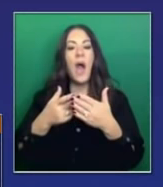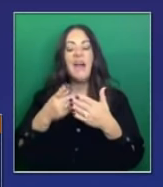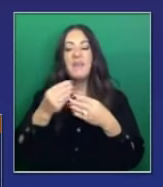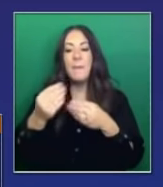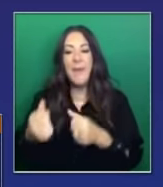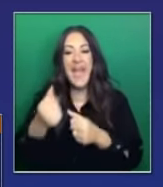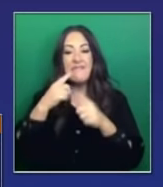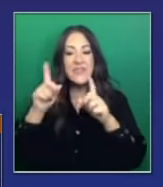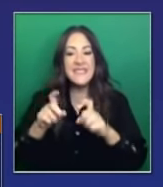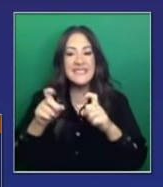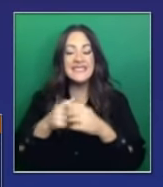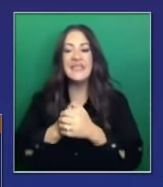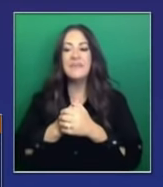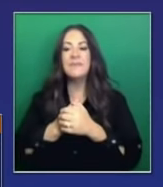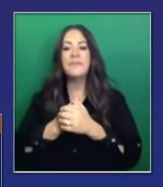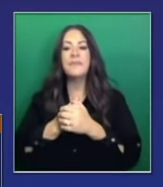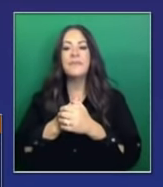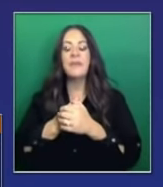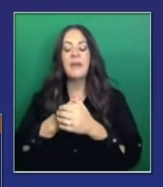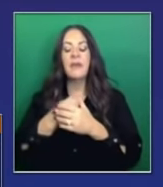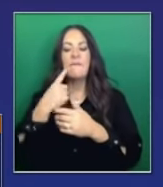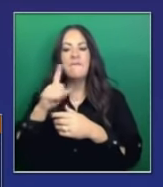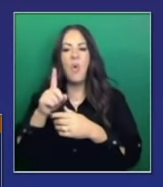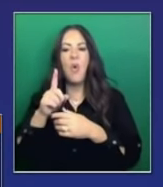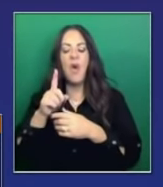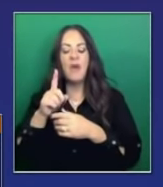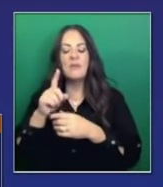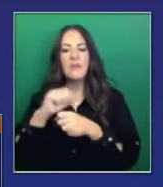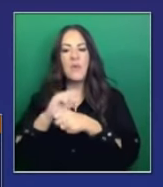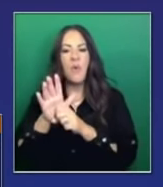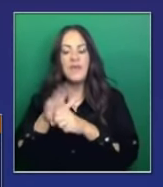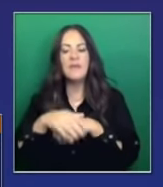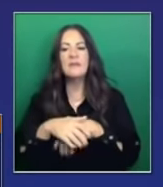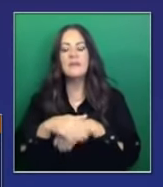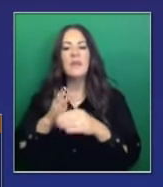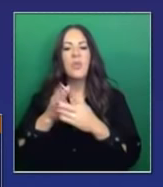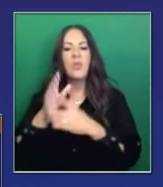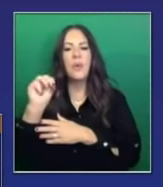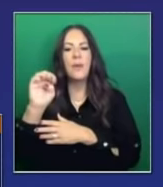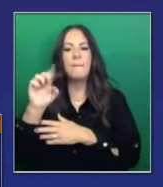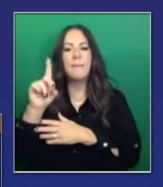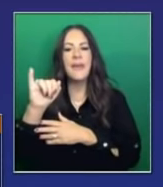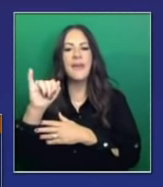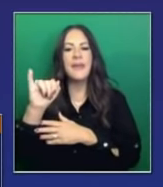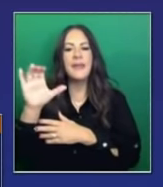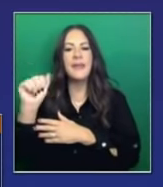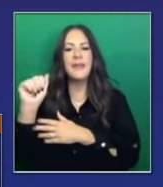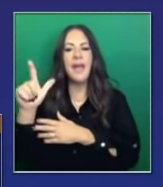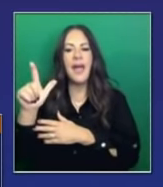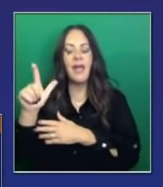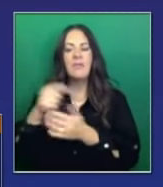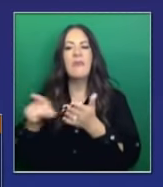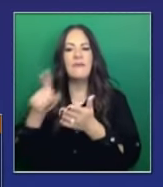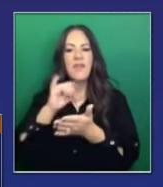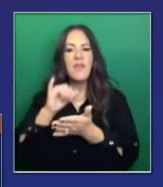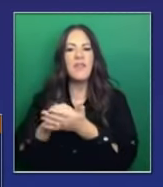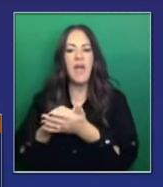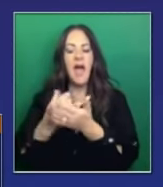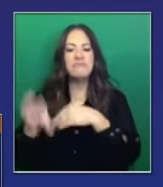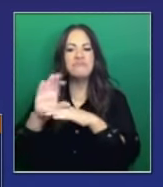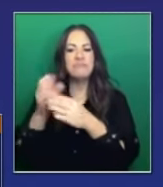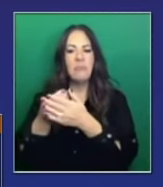Medicaid system, Medi-Cal here in the state of California, and that's why you see that bullet point as a goal. And then we want to continue to